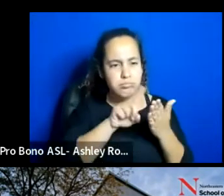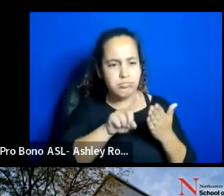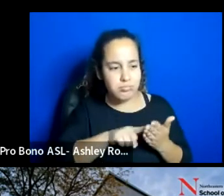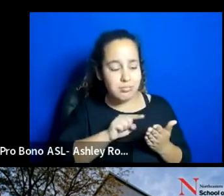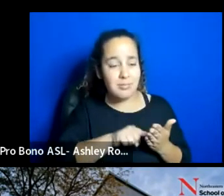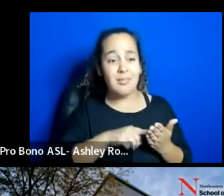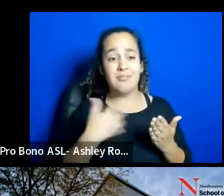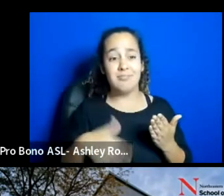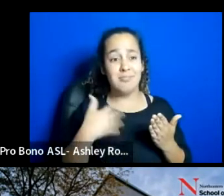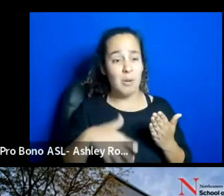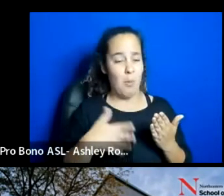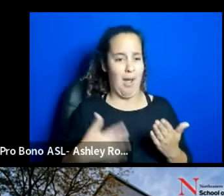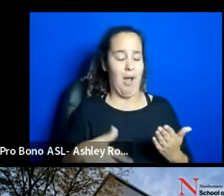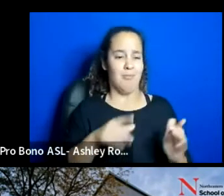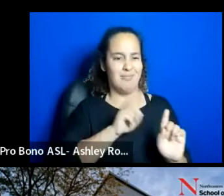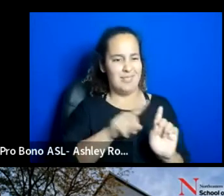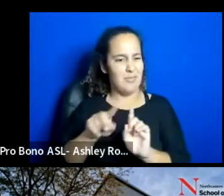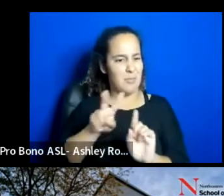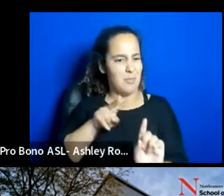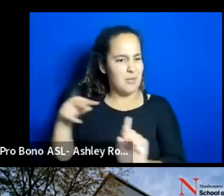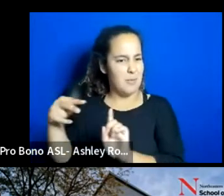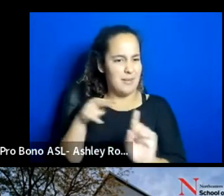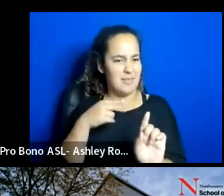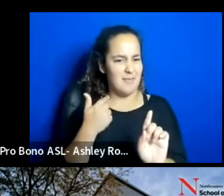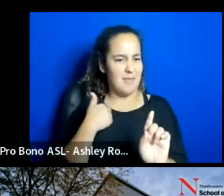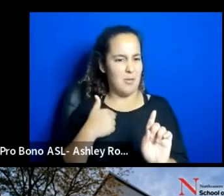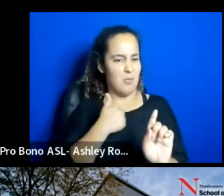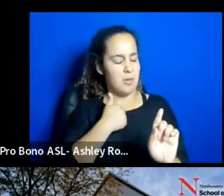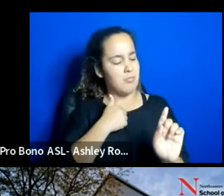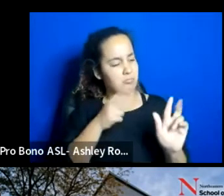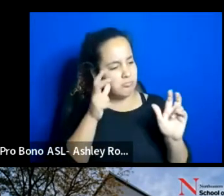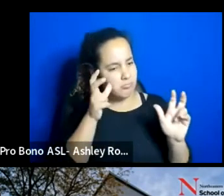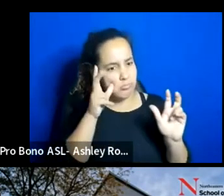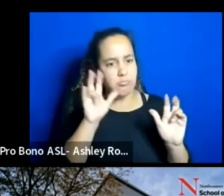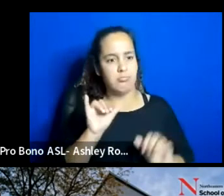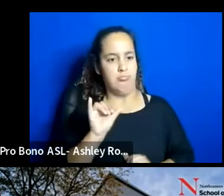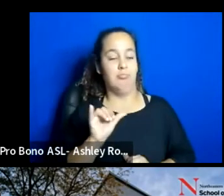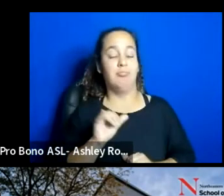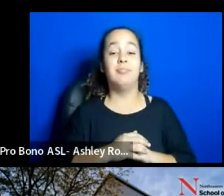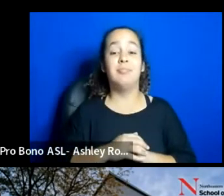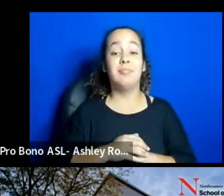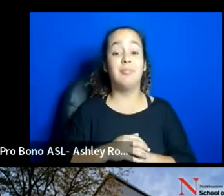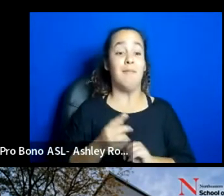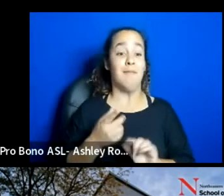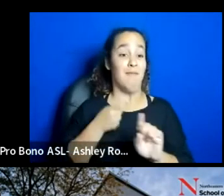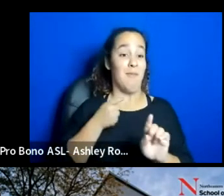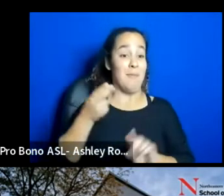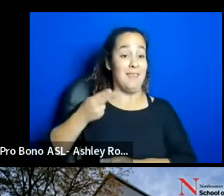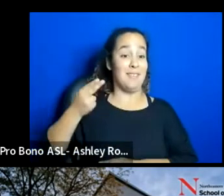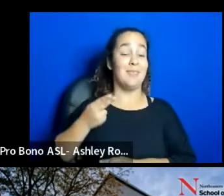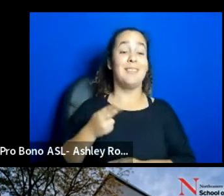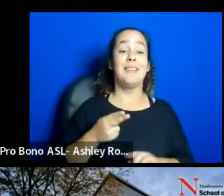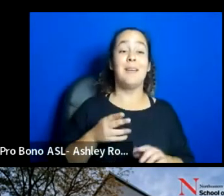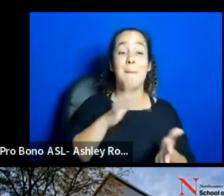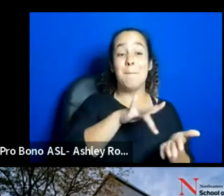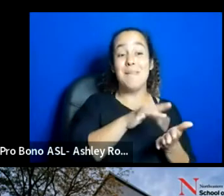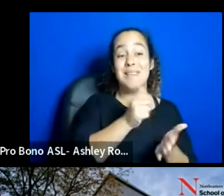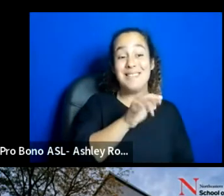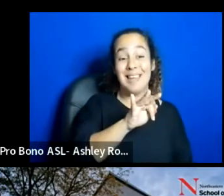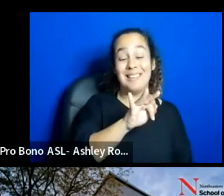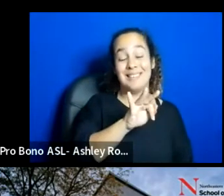rich insights on the complicated dynamics that shaped the modern US theater industry from the mid-19th to the mid-20th